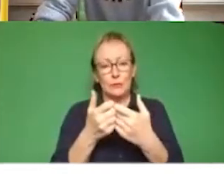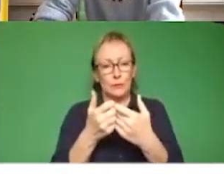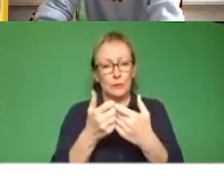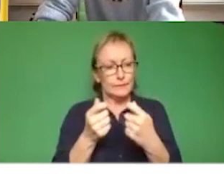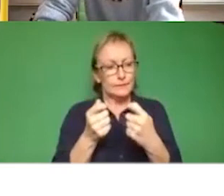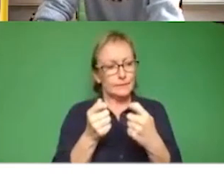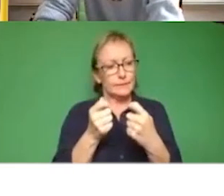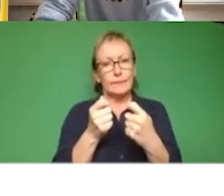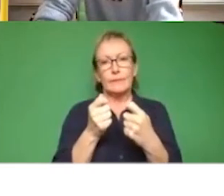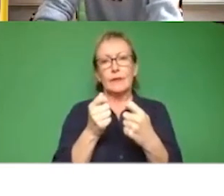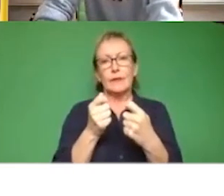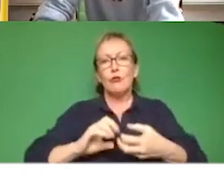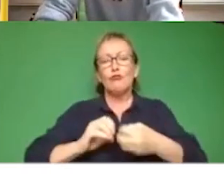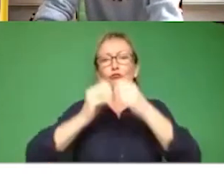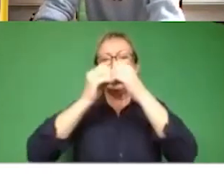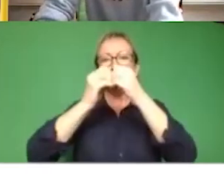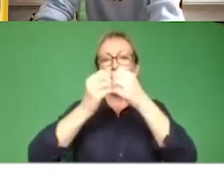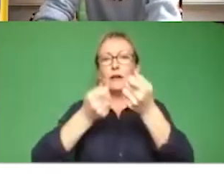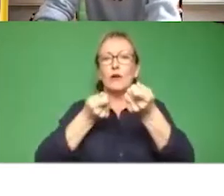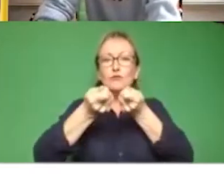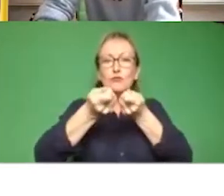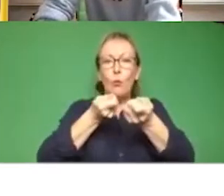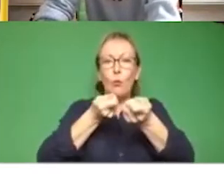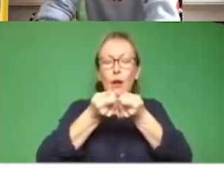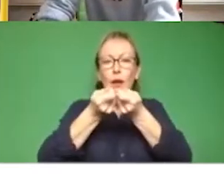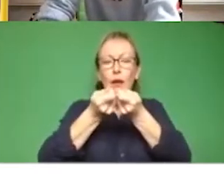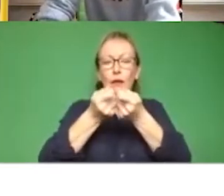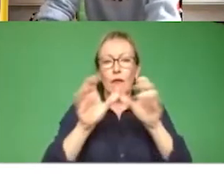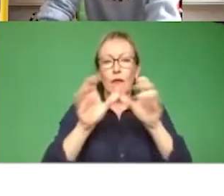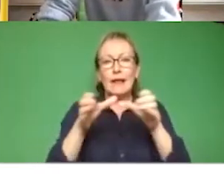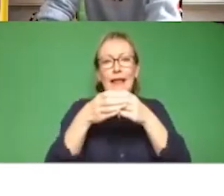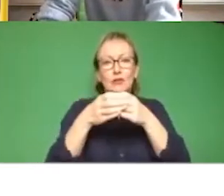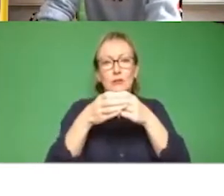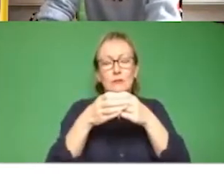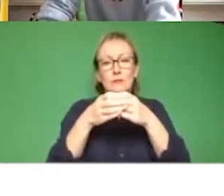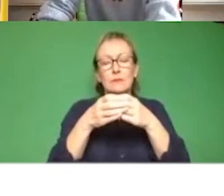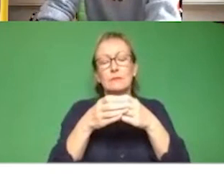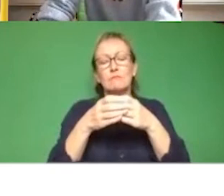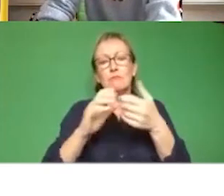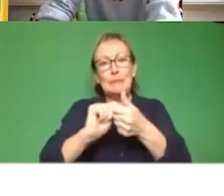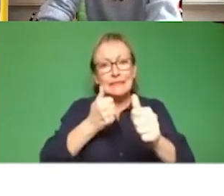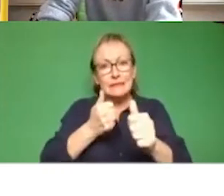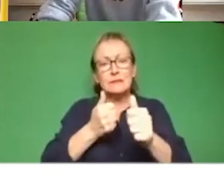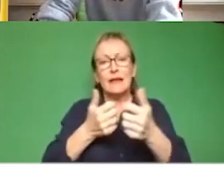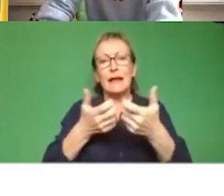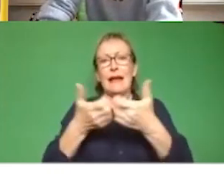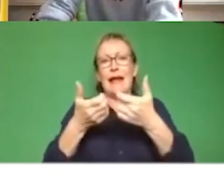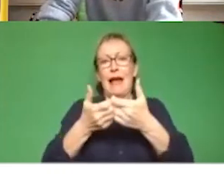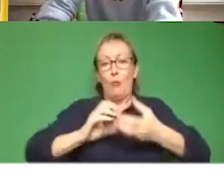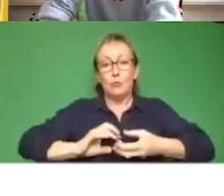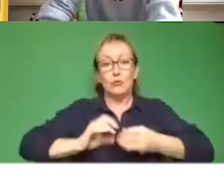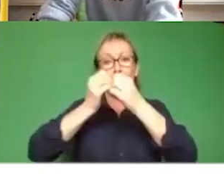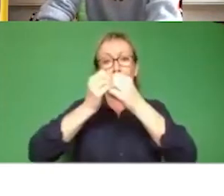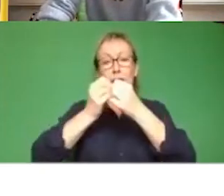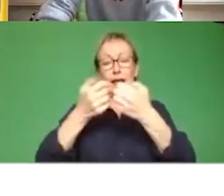and creatively in control of every aspect of business. In the way it was put together, the way it was shot,